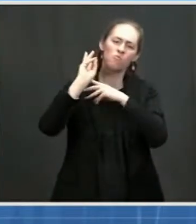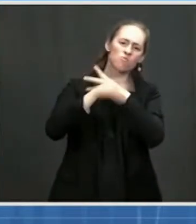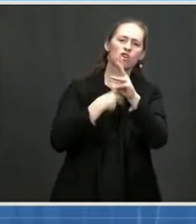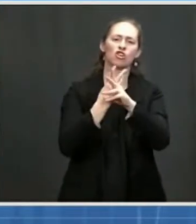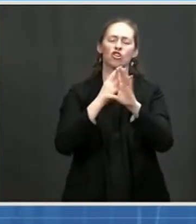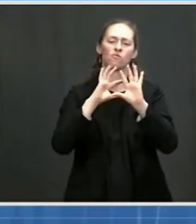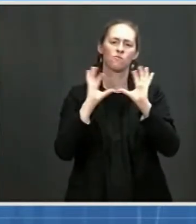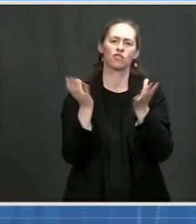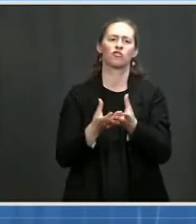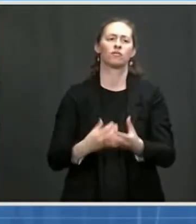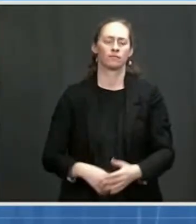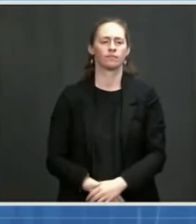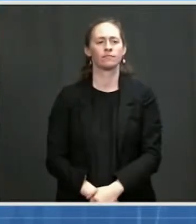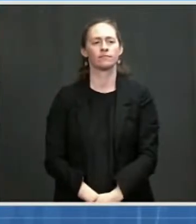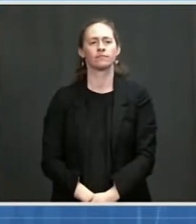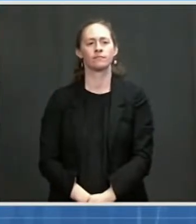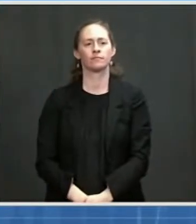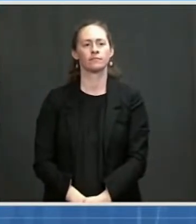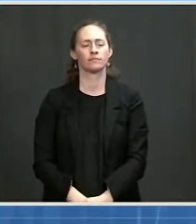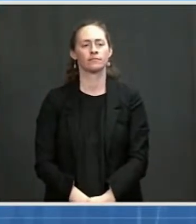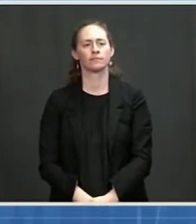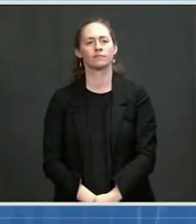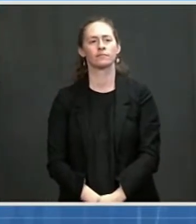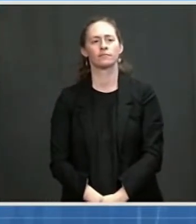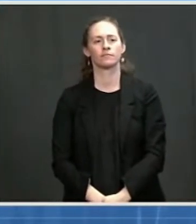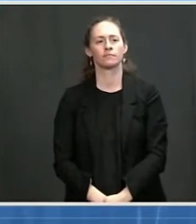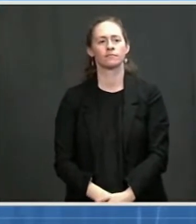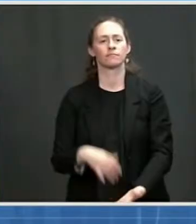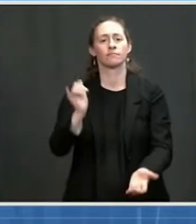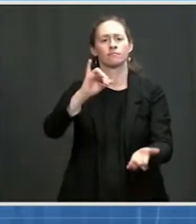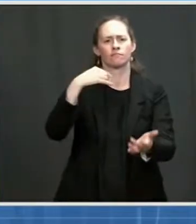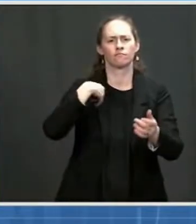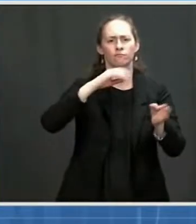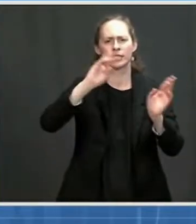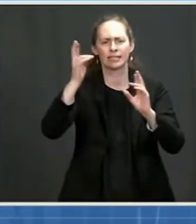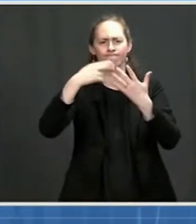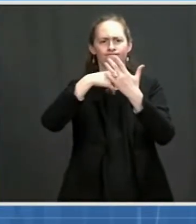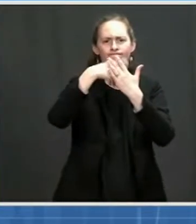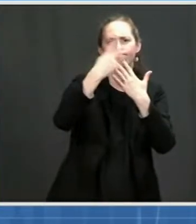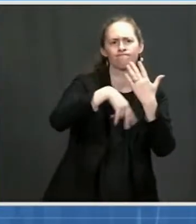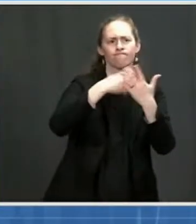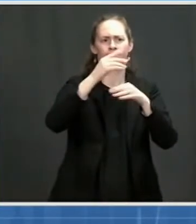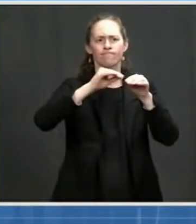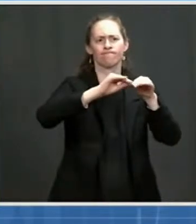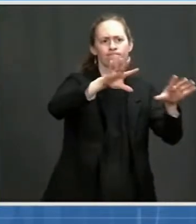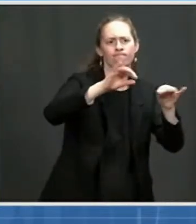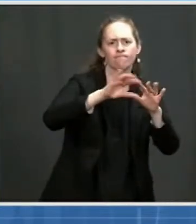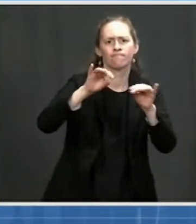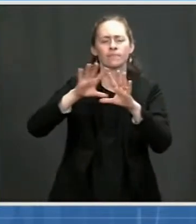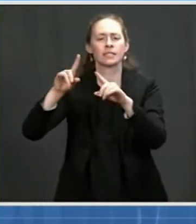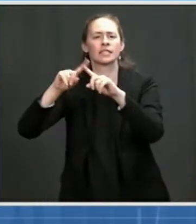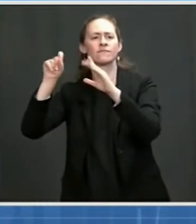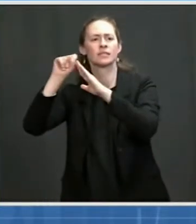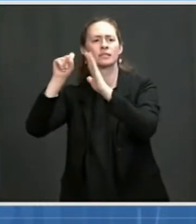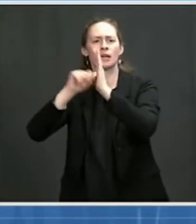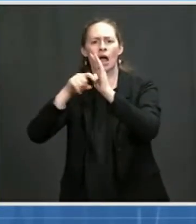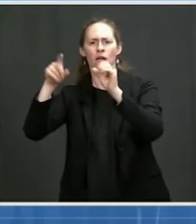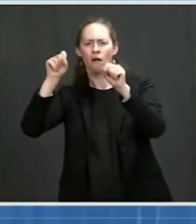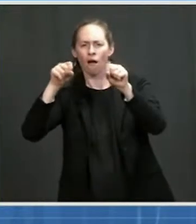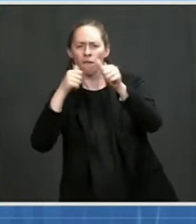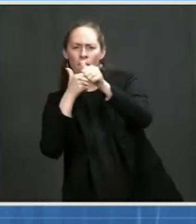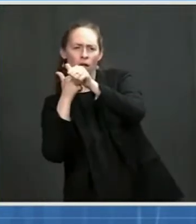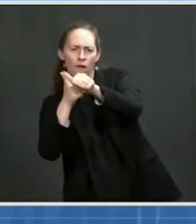tighter distribution system for vaccines to states, so to even more tightly manage the supply chain.